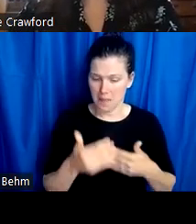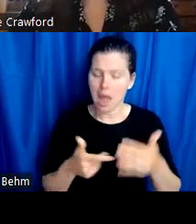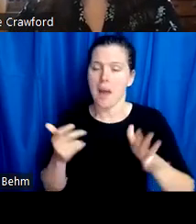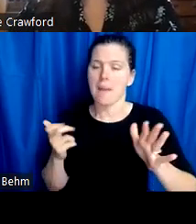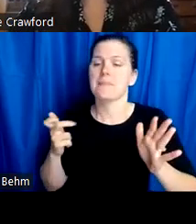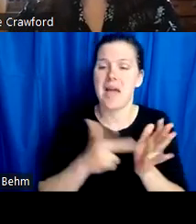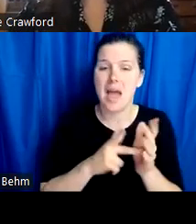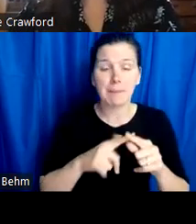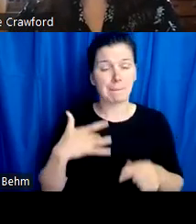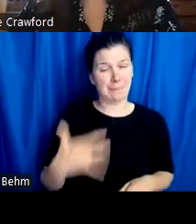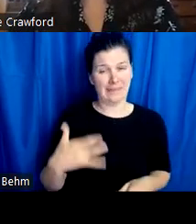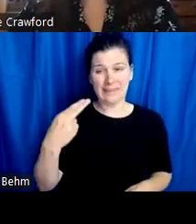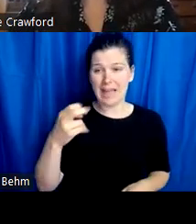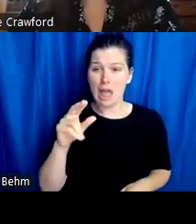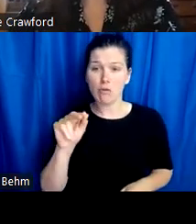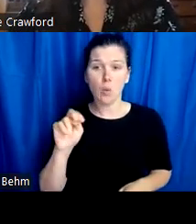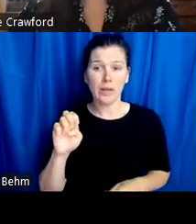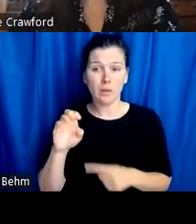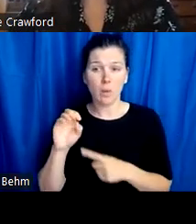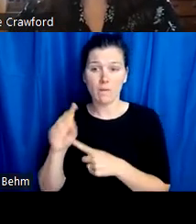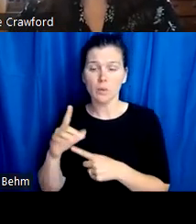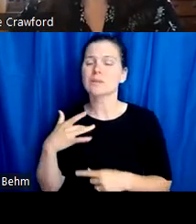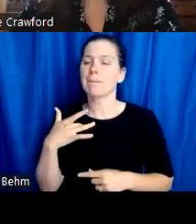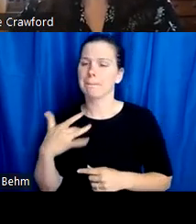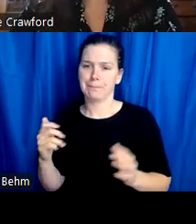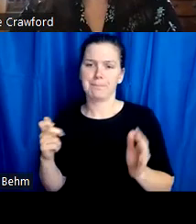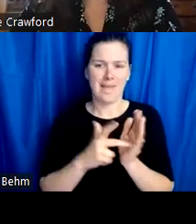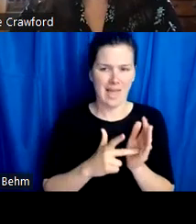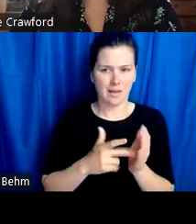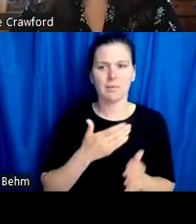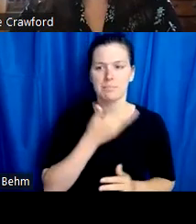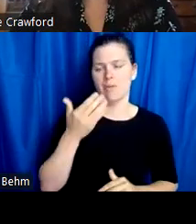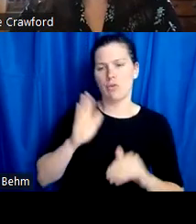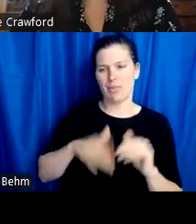heroin overdoses, I'm going to tell you, come around much better than fentanyl does.